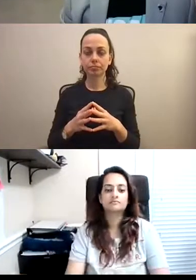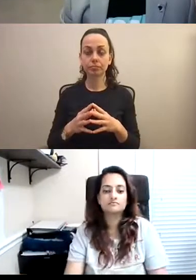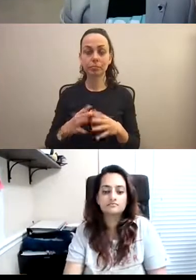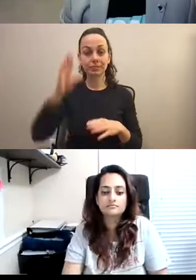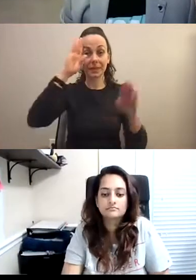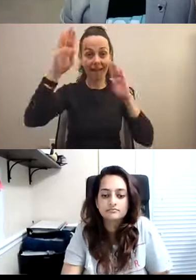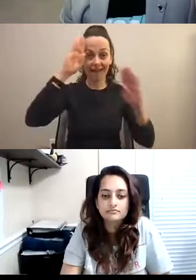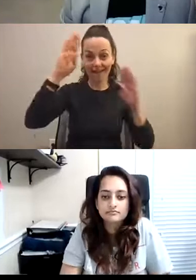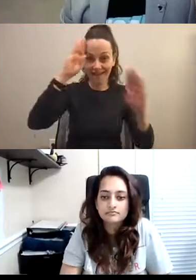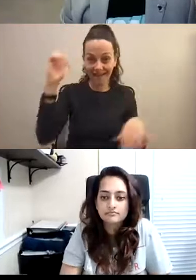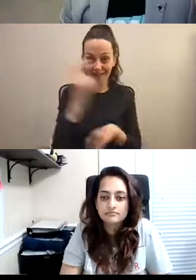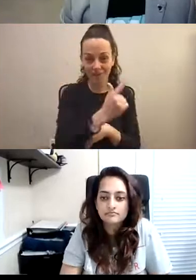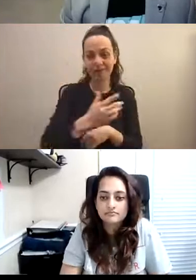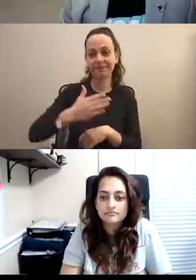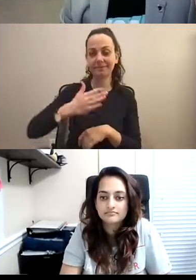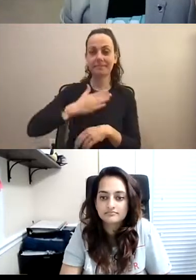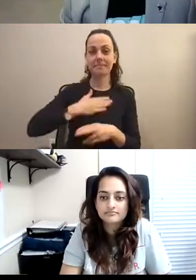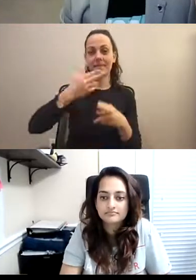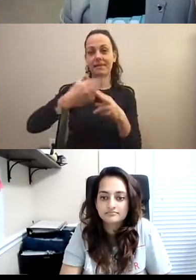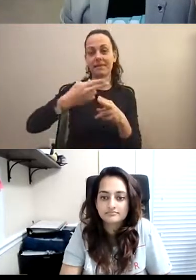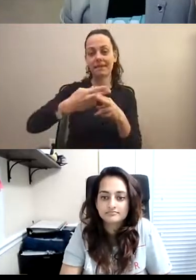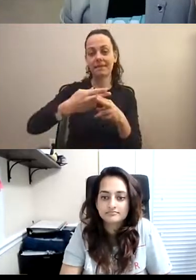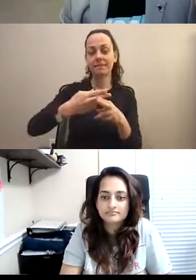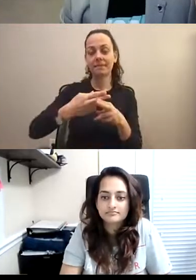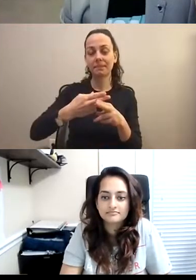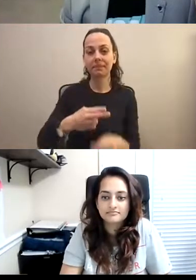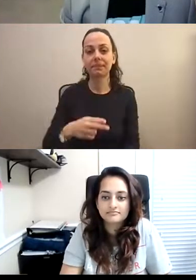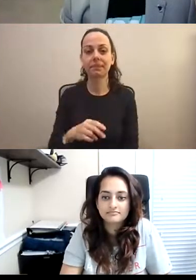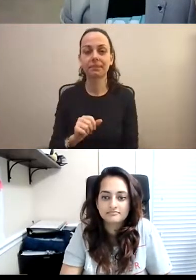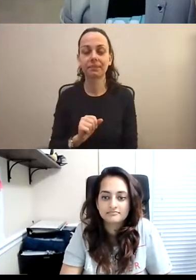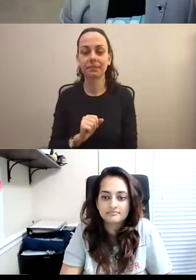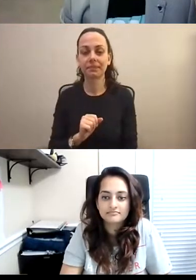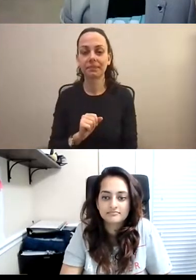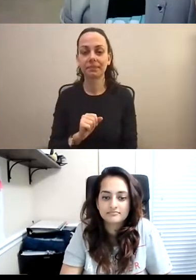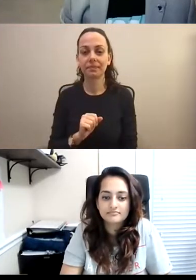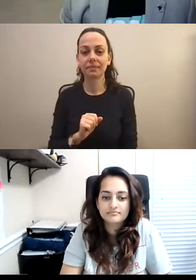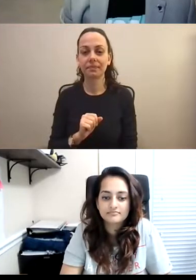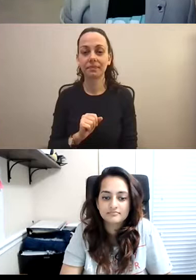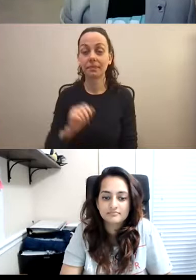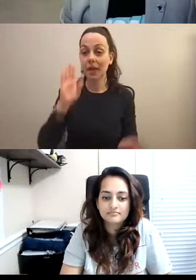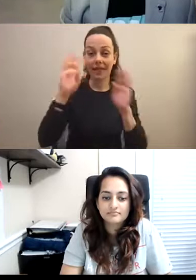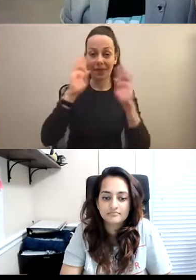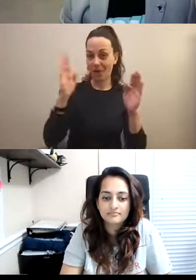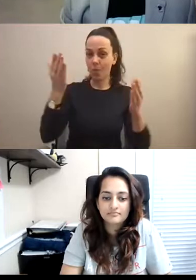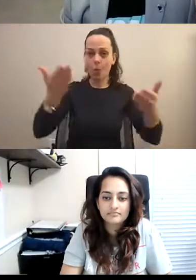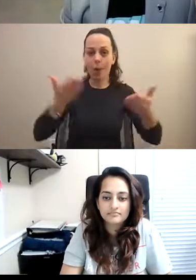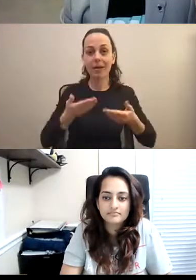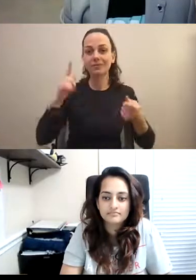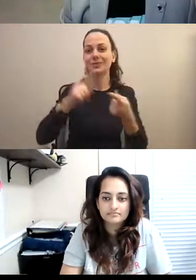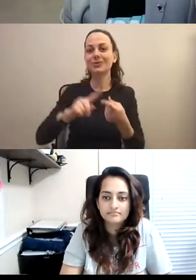Hi everyone, my name is, hi everyone, welcome to our